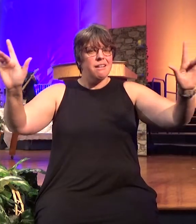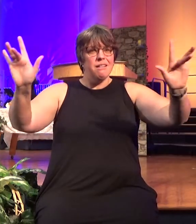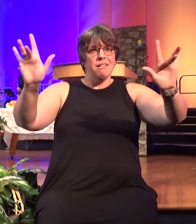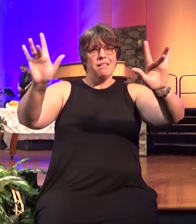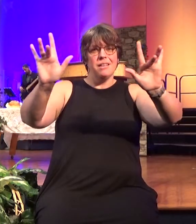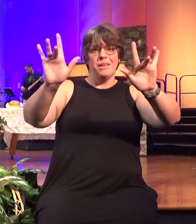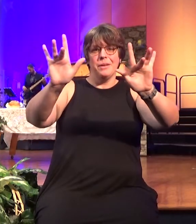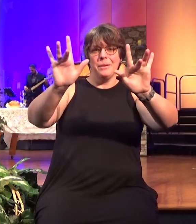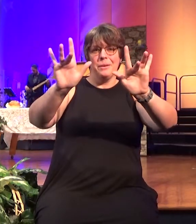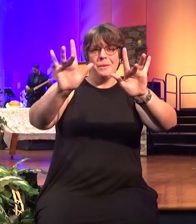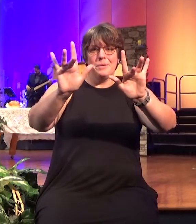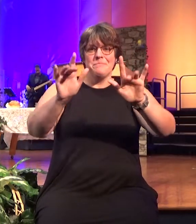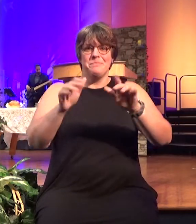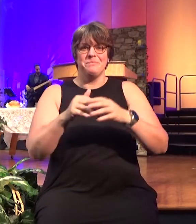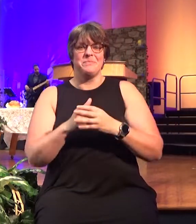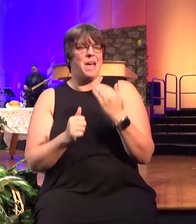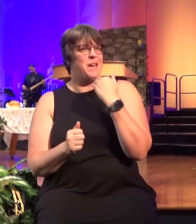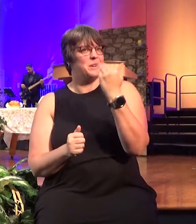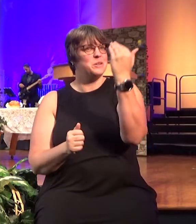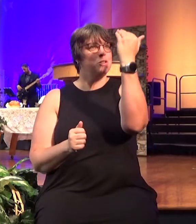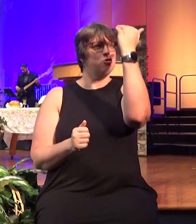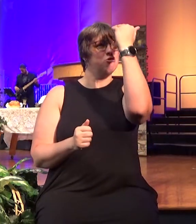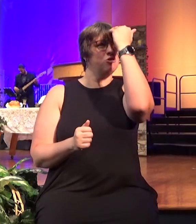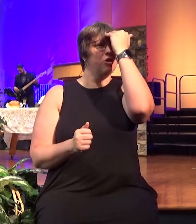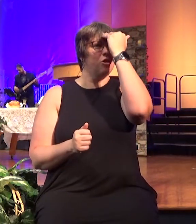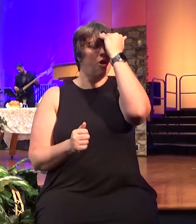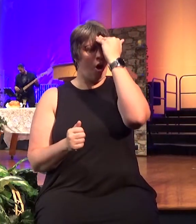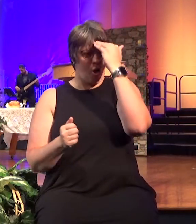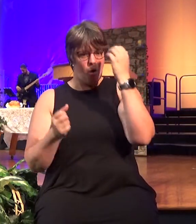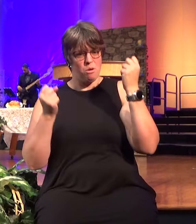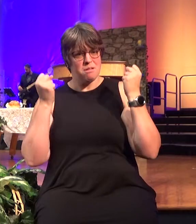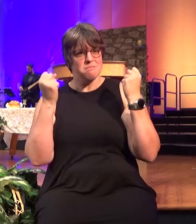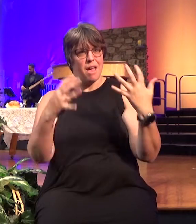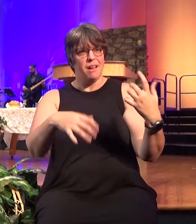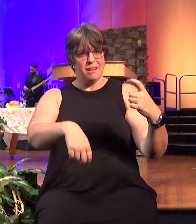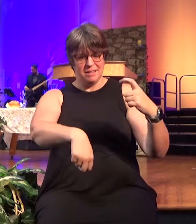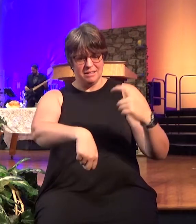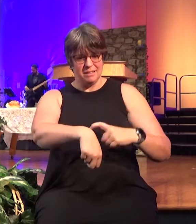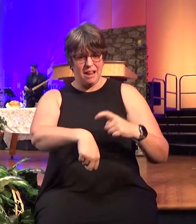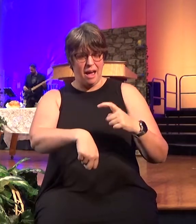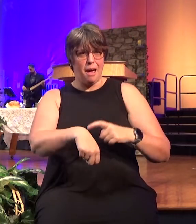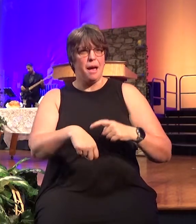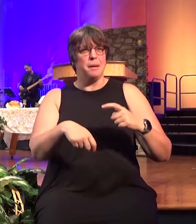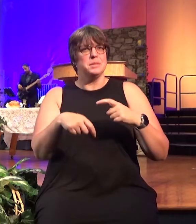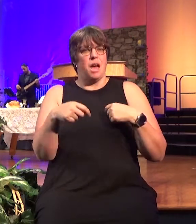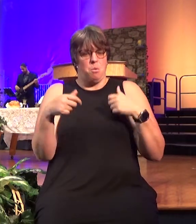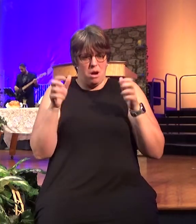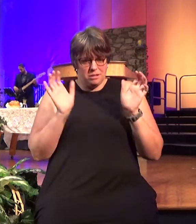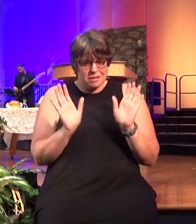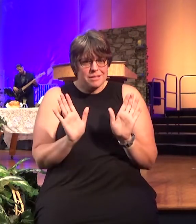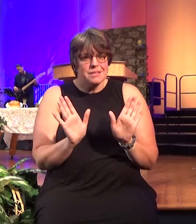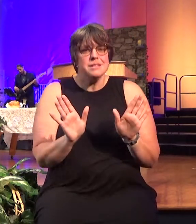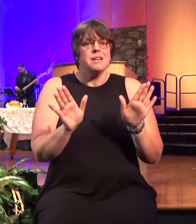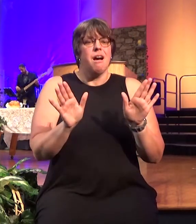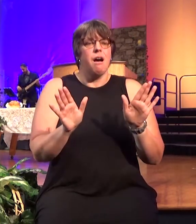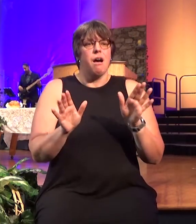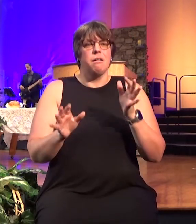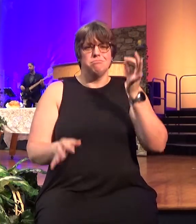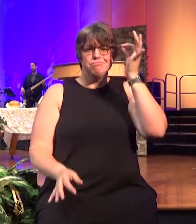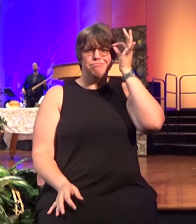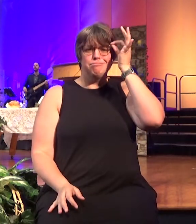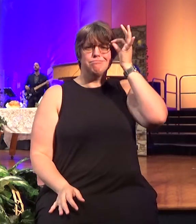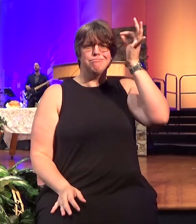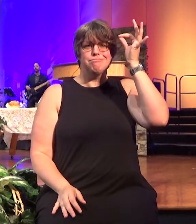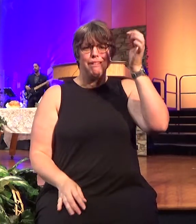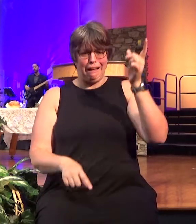spaces. And no matter how many times on this flight I can barely get the